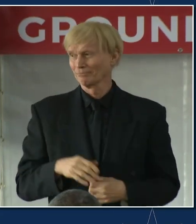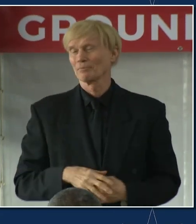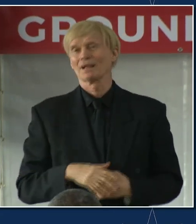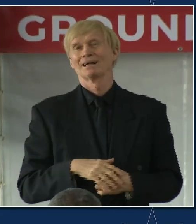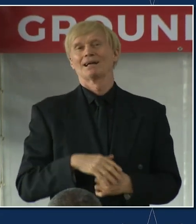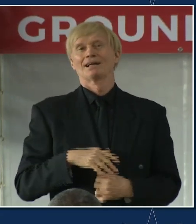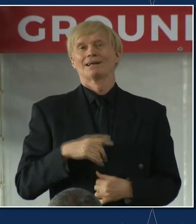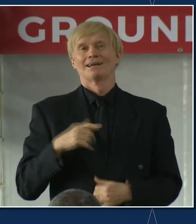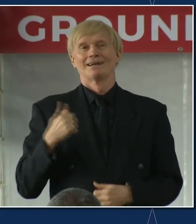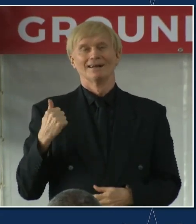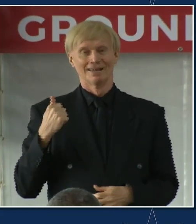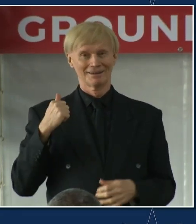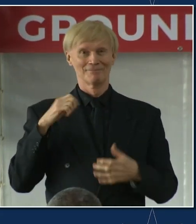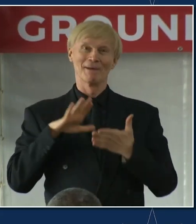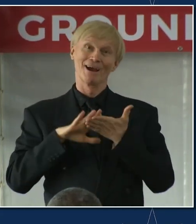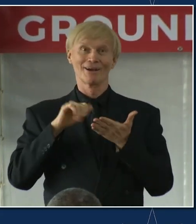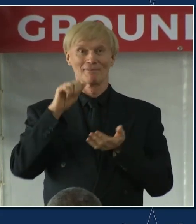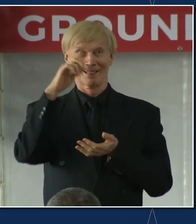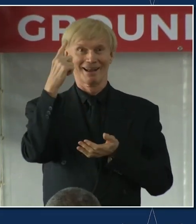though you're not a black woman,